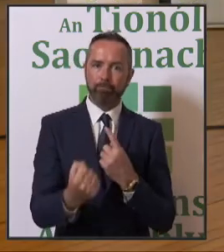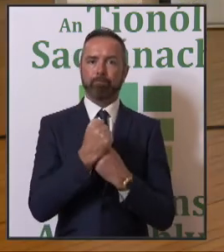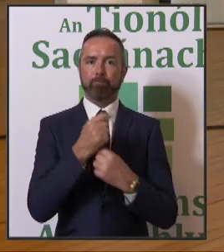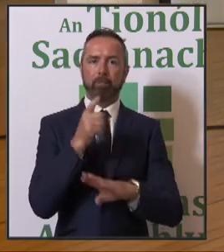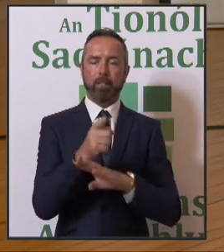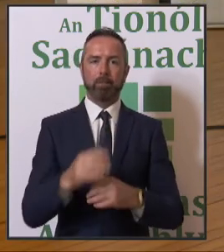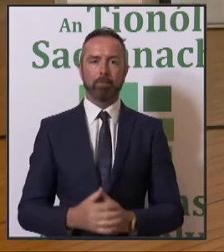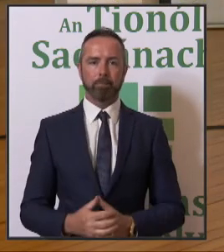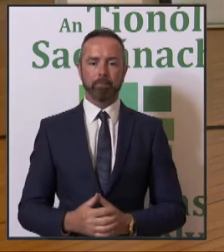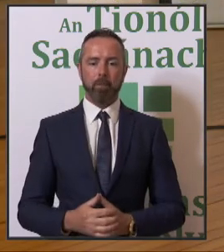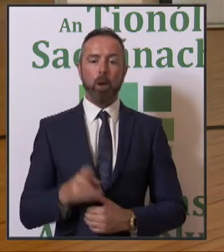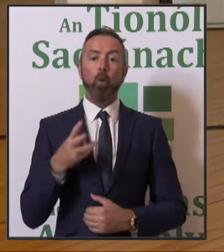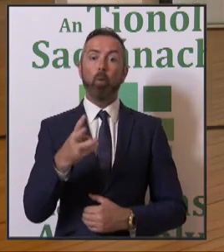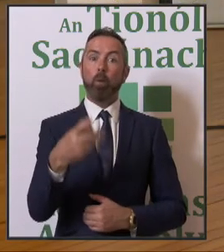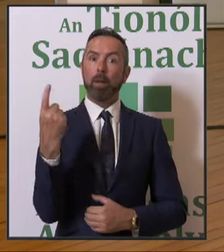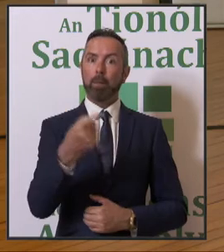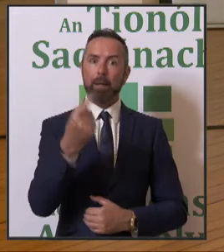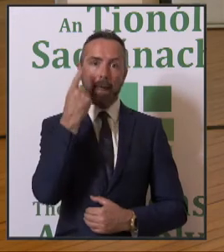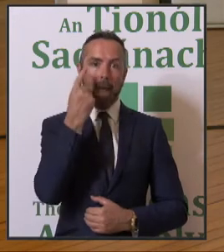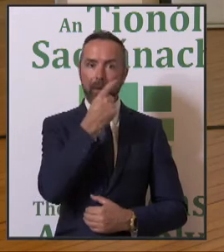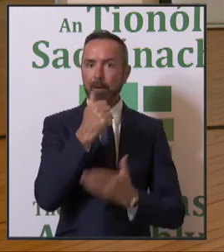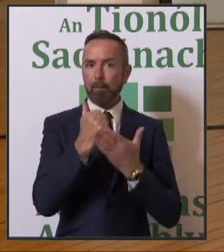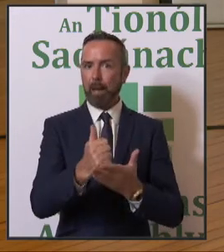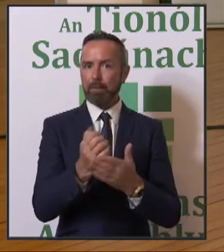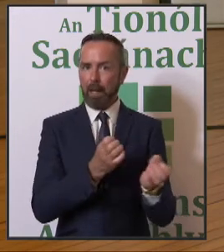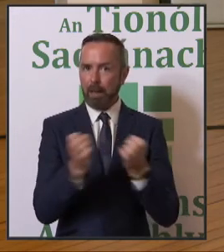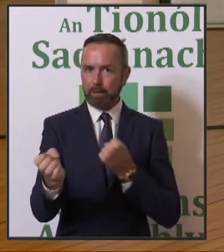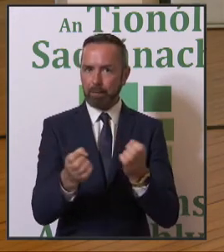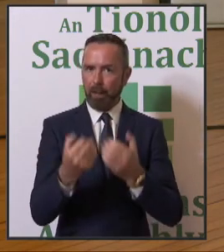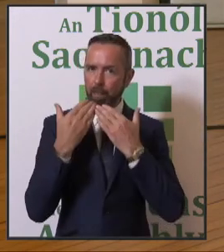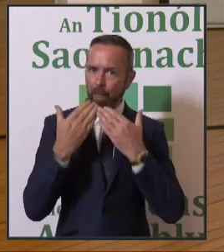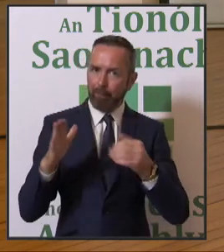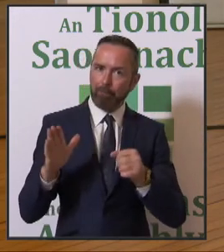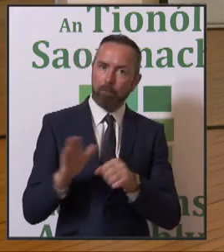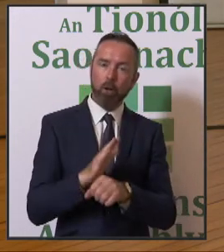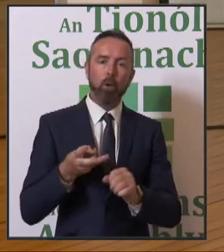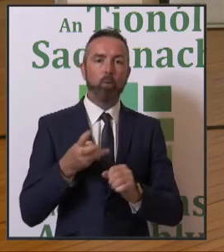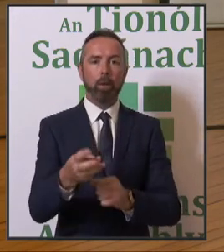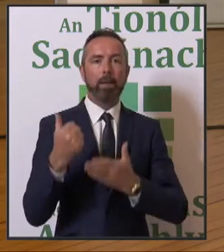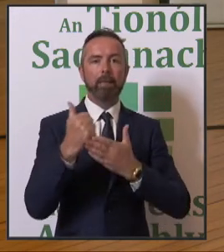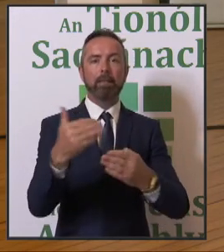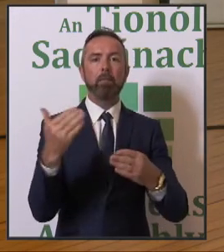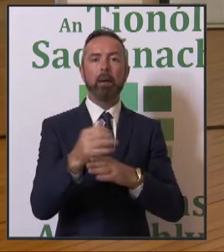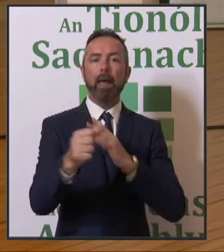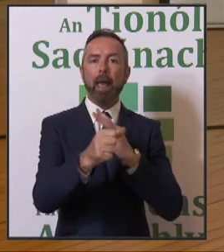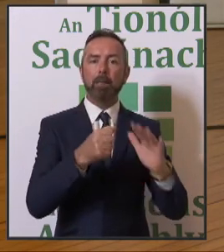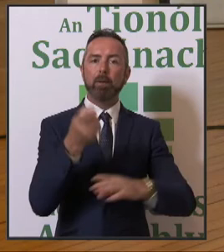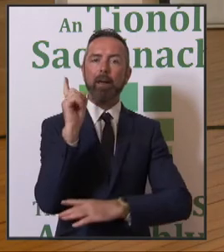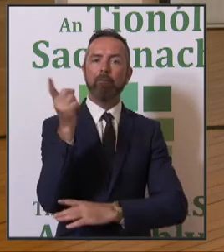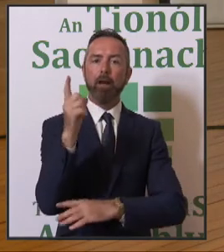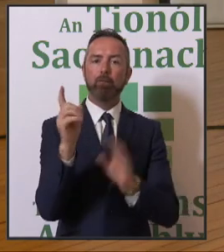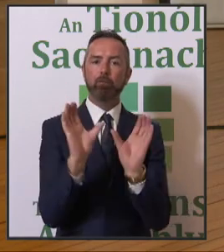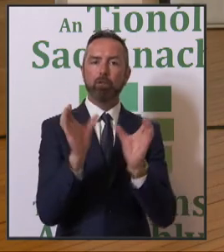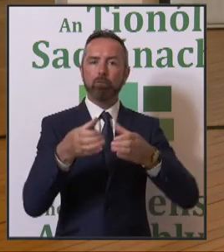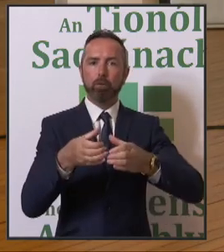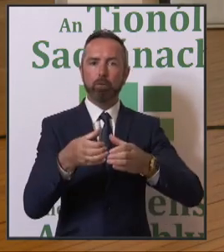going to be an evidence-based exercise. Thankfully, we'll be assisted by an expert or specialist advisory group who